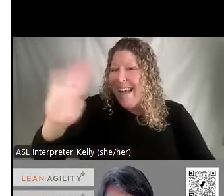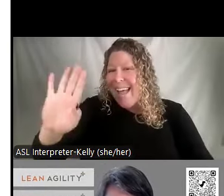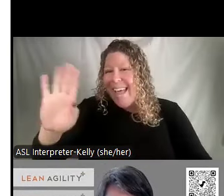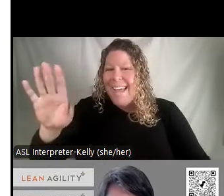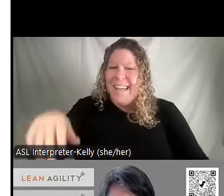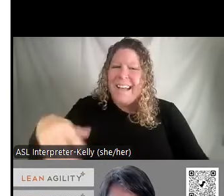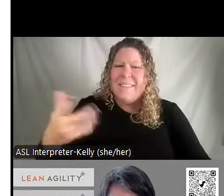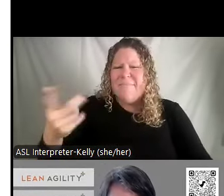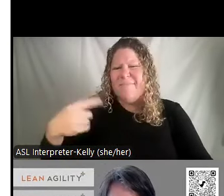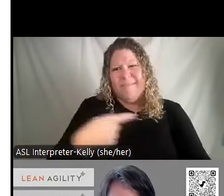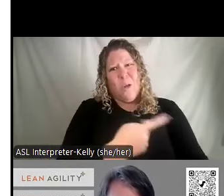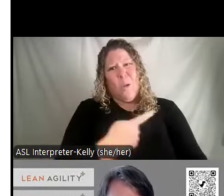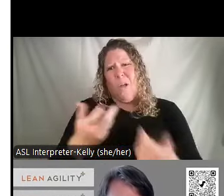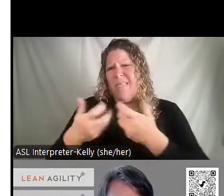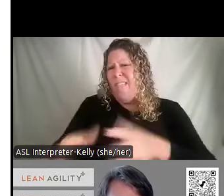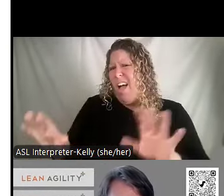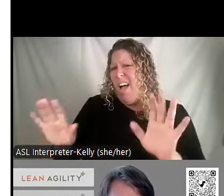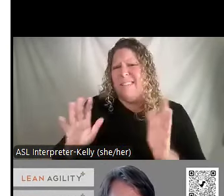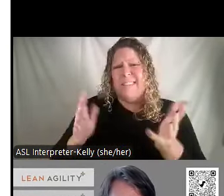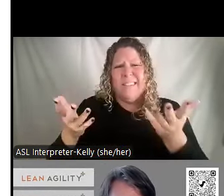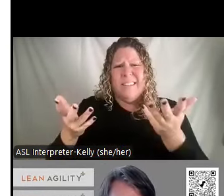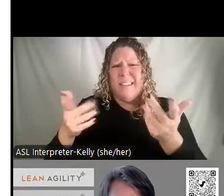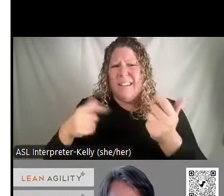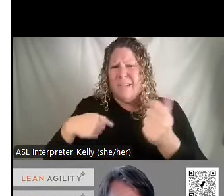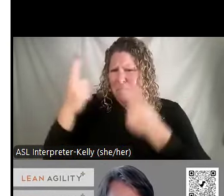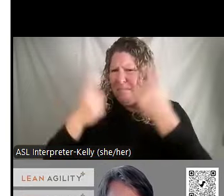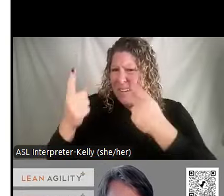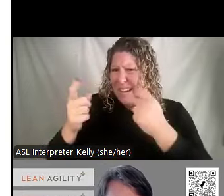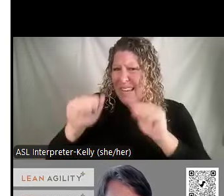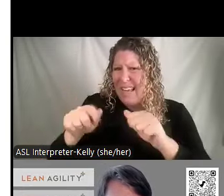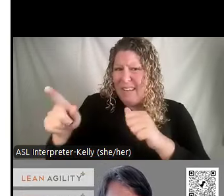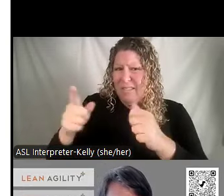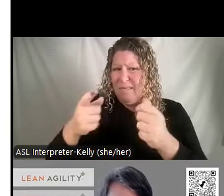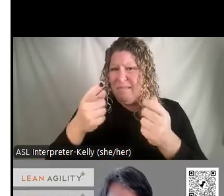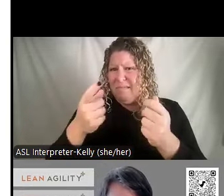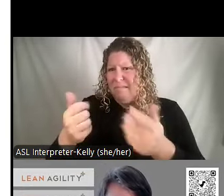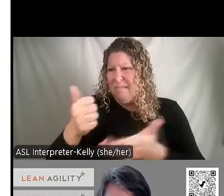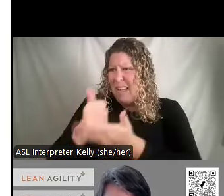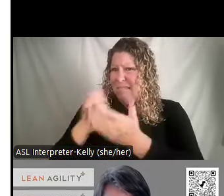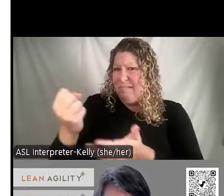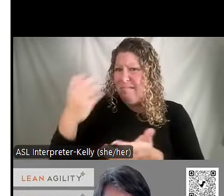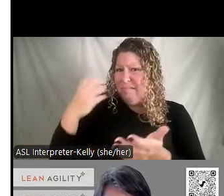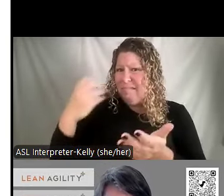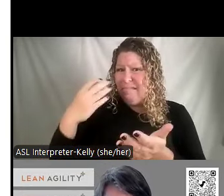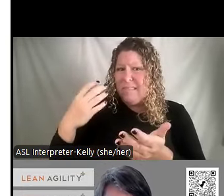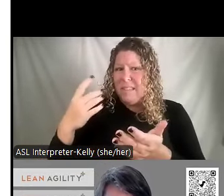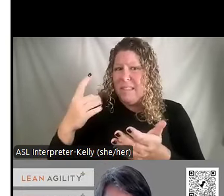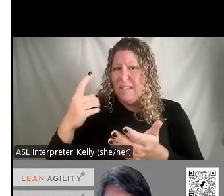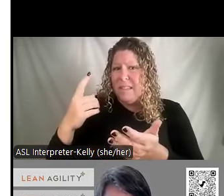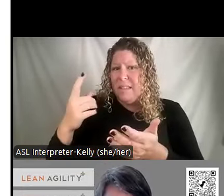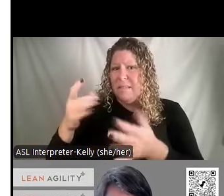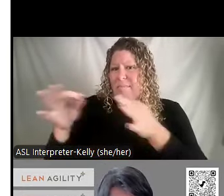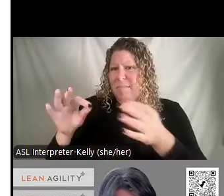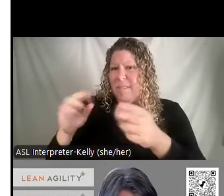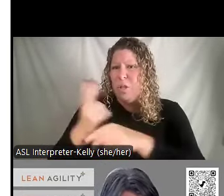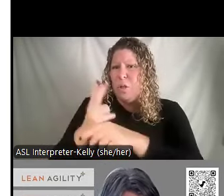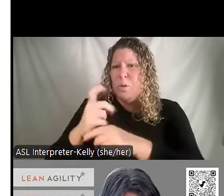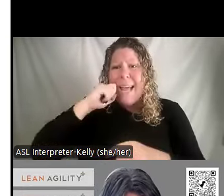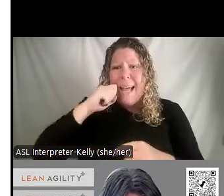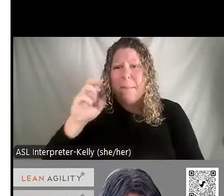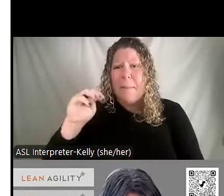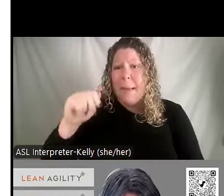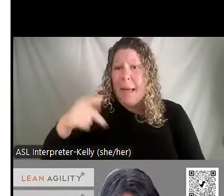Look, we're totally lost, and we're just wondering if you can give us some directions for using Apple Maps. Oh yeah, you got